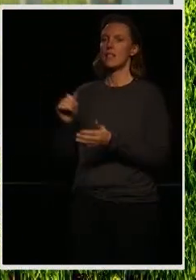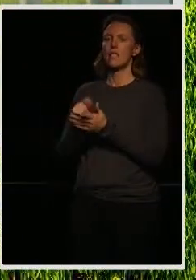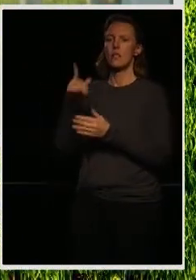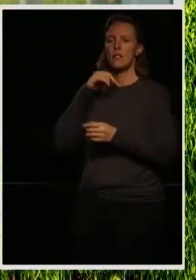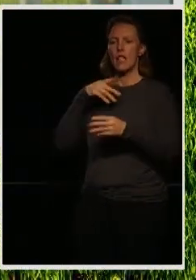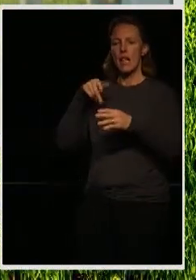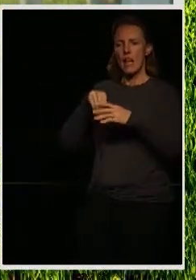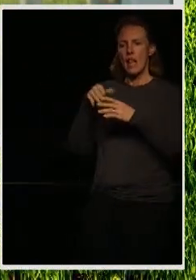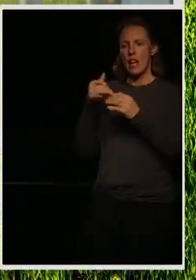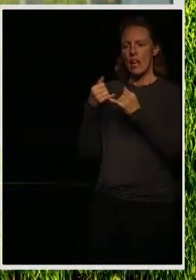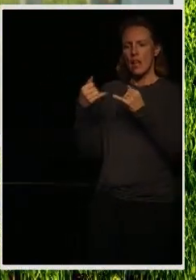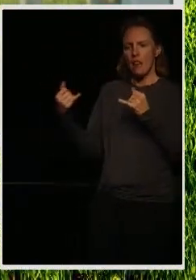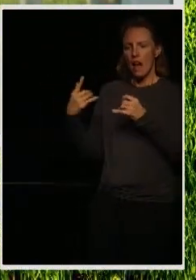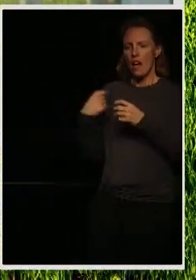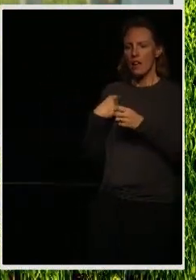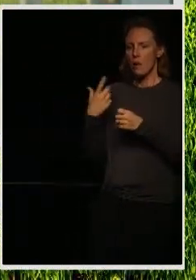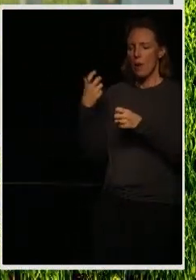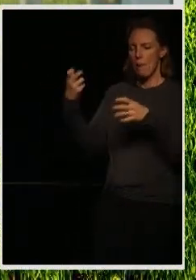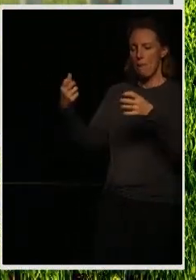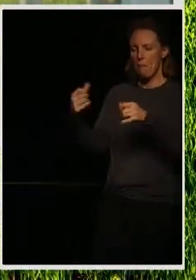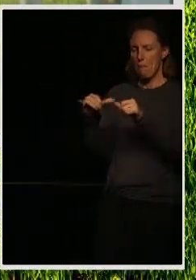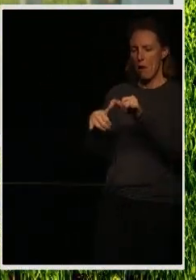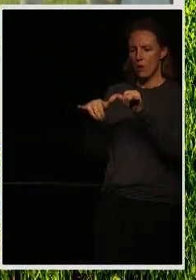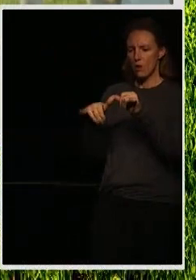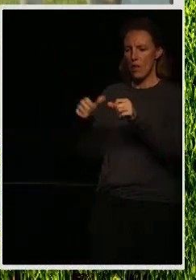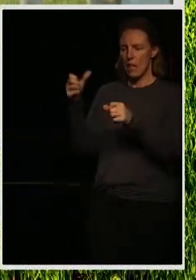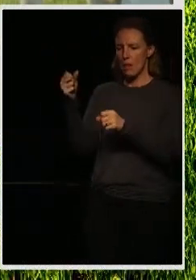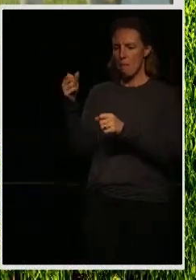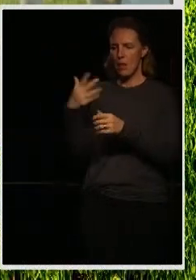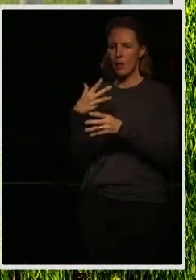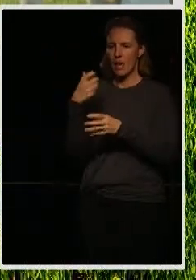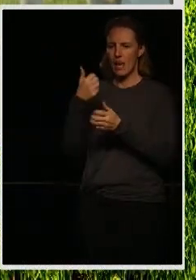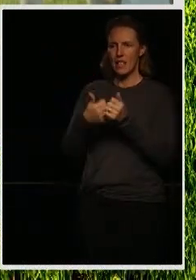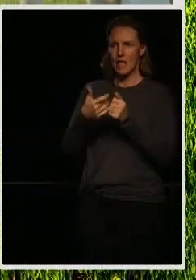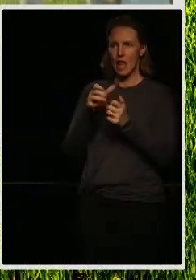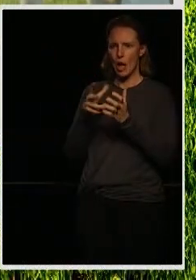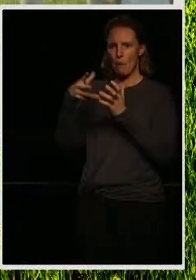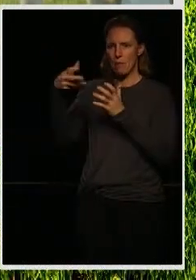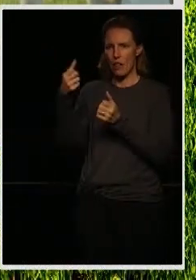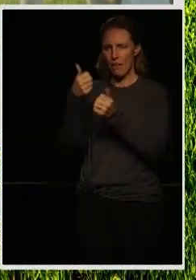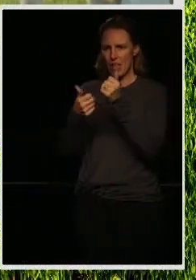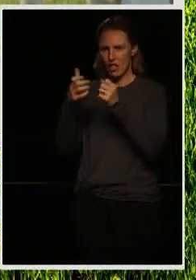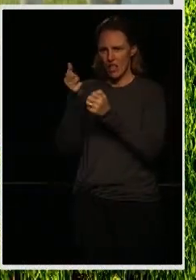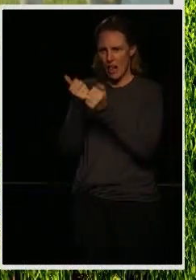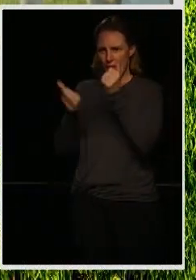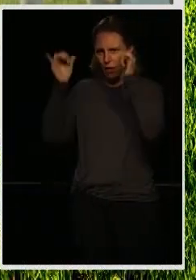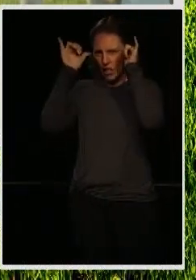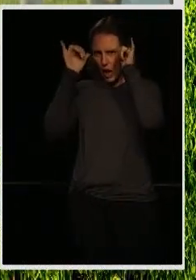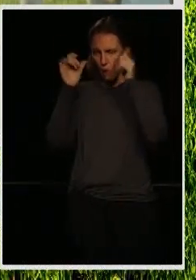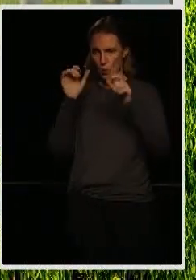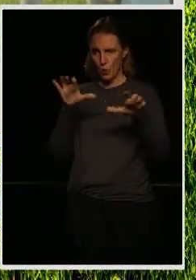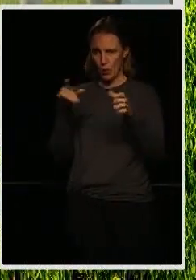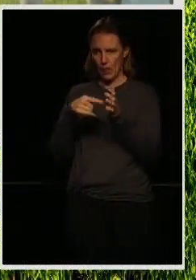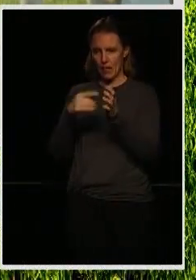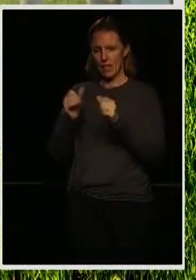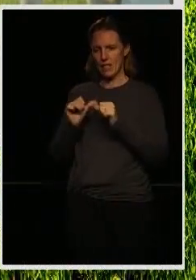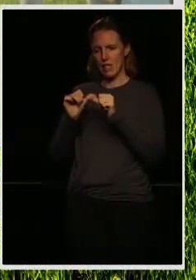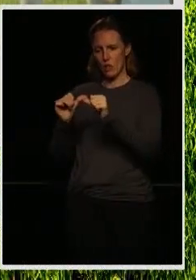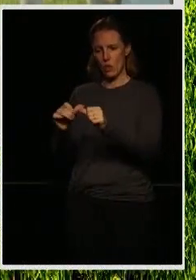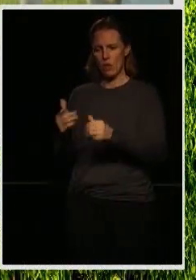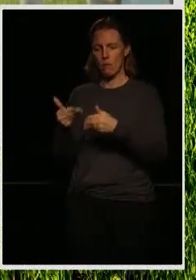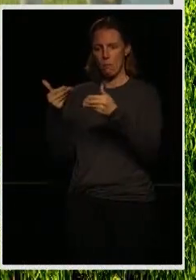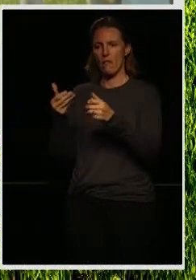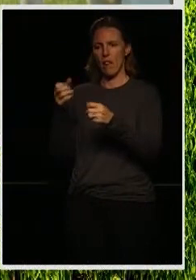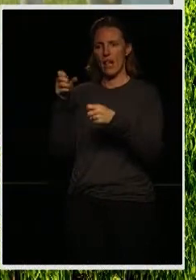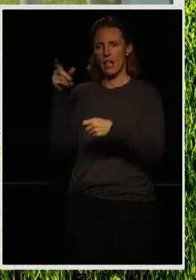technology. We're measuring the milk as it comes out of each and every cow. We're doing this continuously, providing data